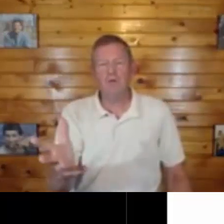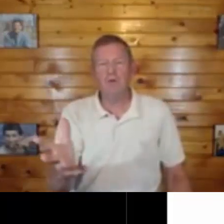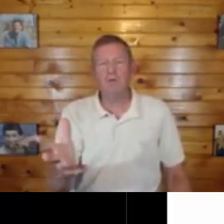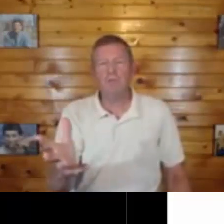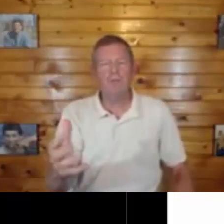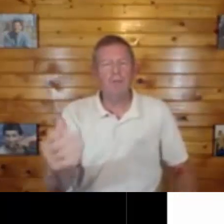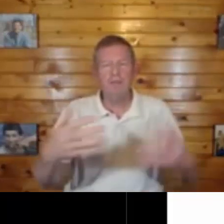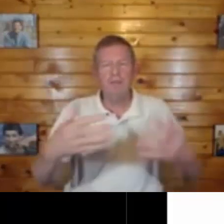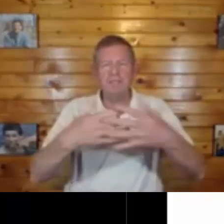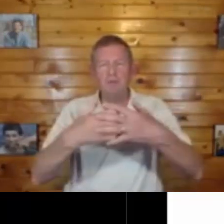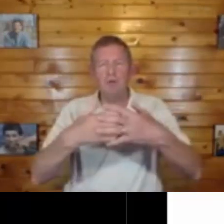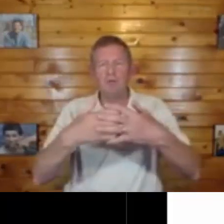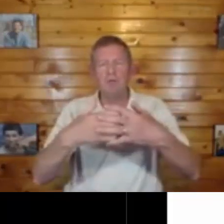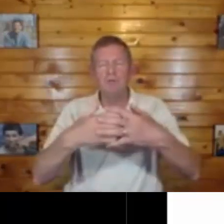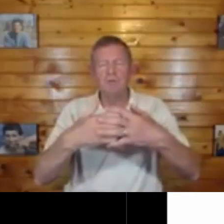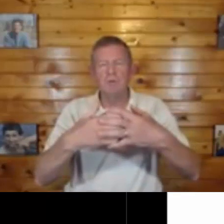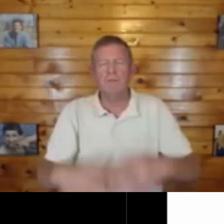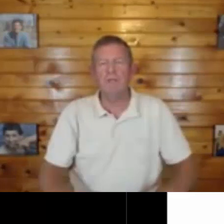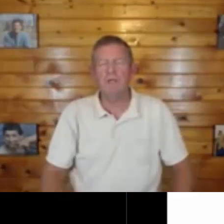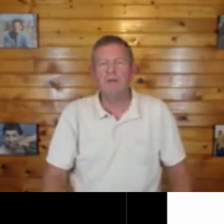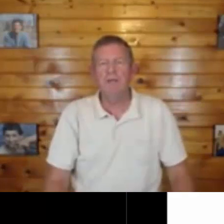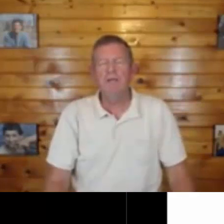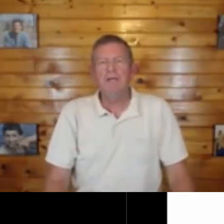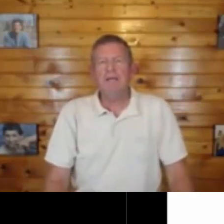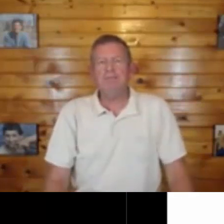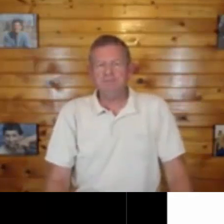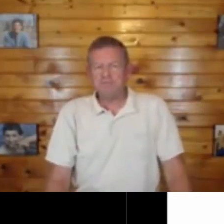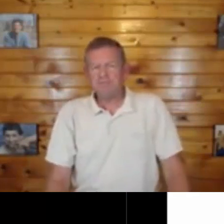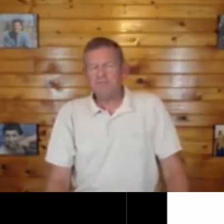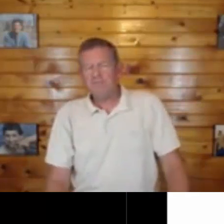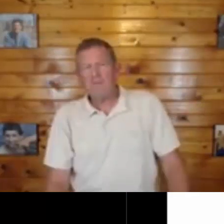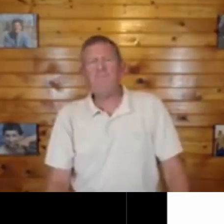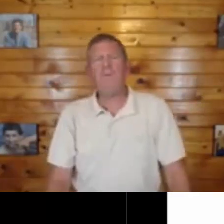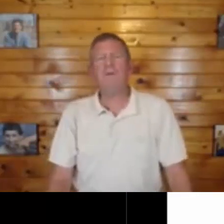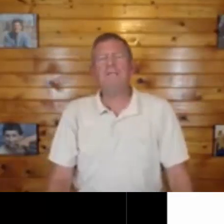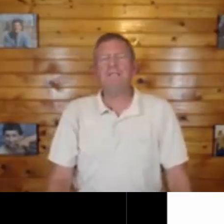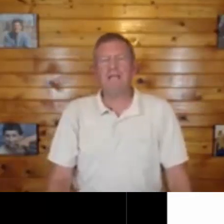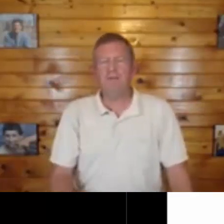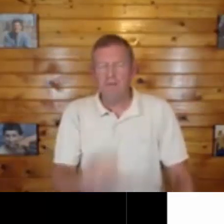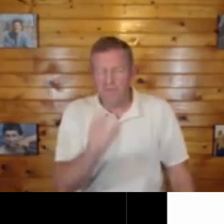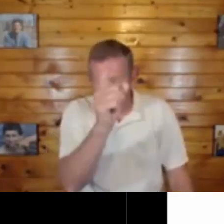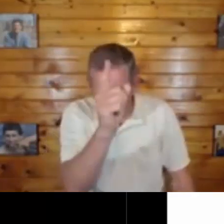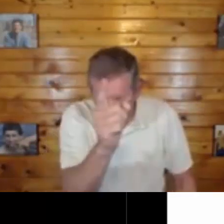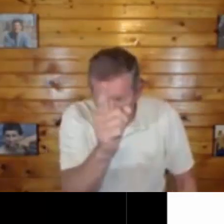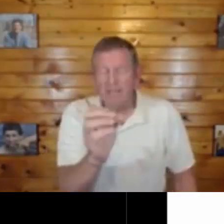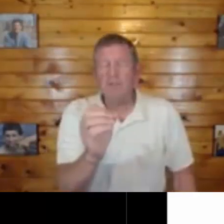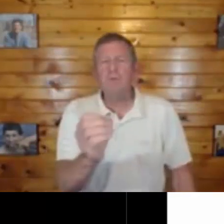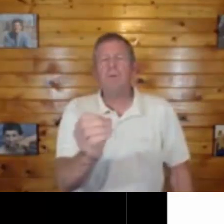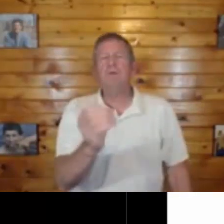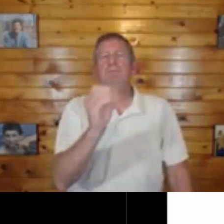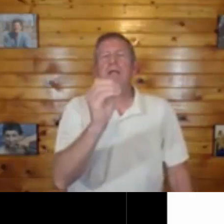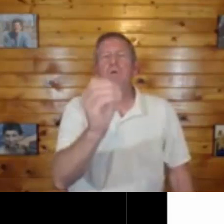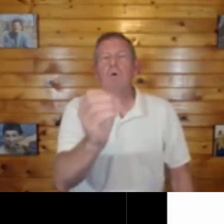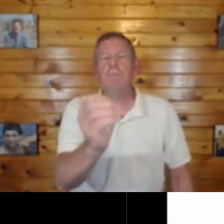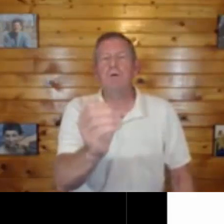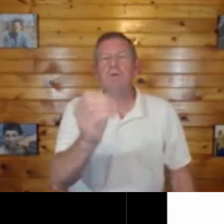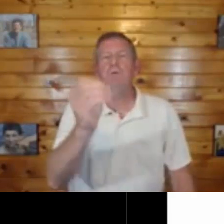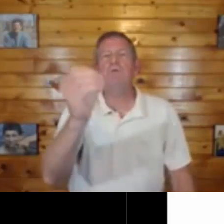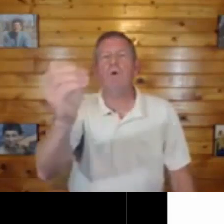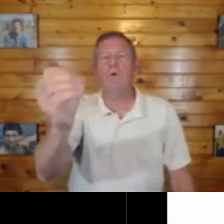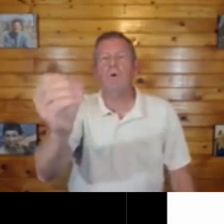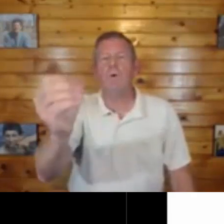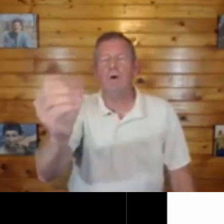of your church. People within the same church use tu with each other. The formal is saved. The vous is used when you're speaking to